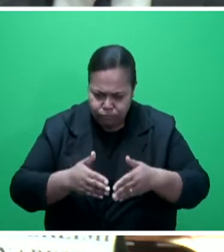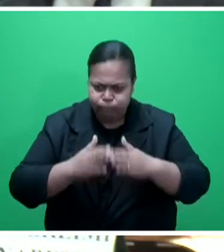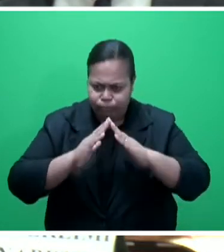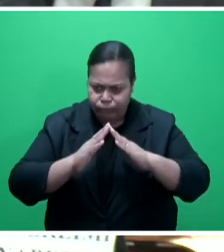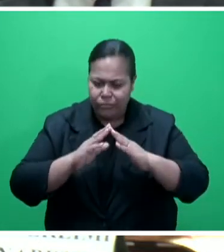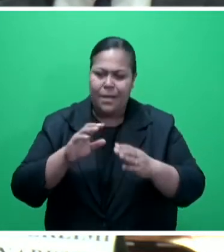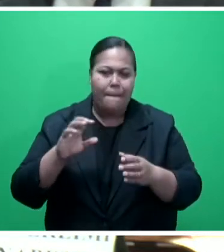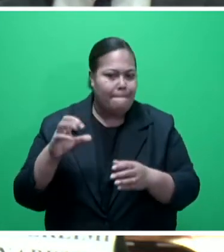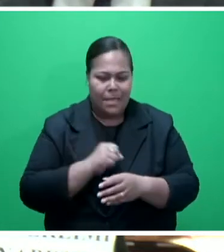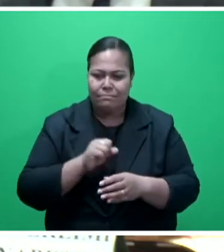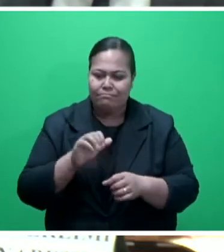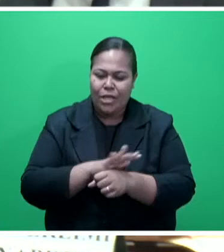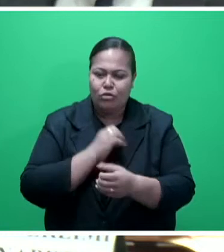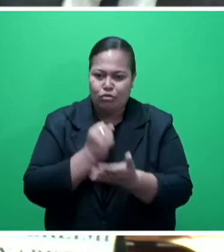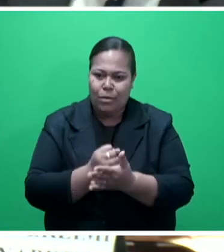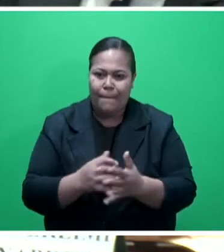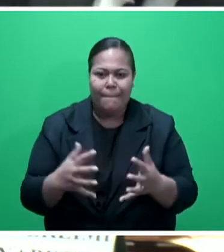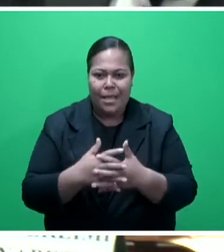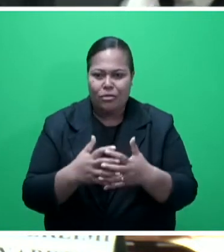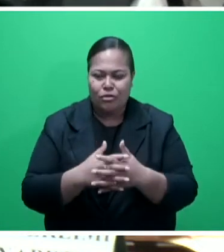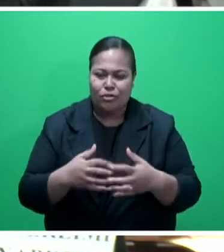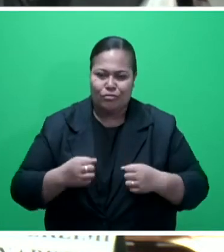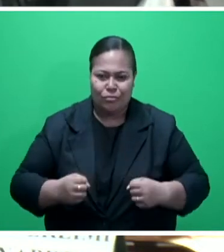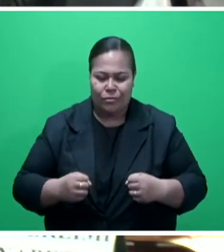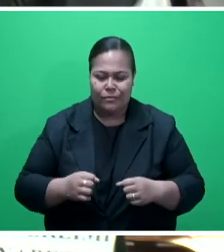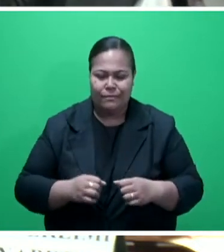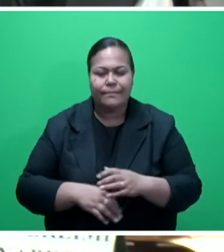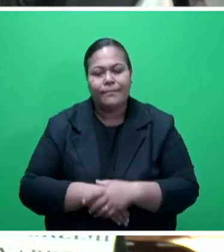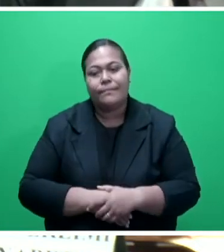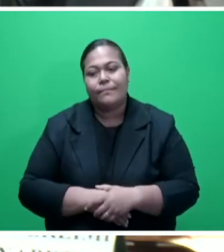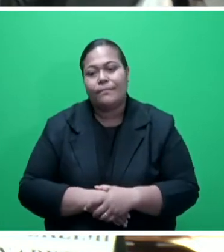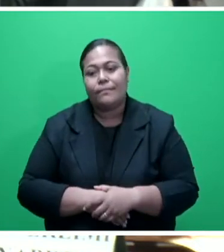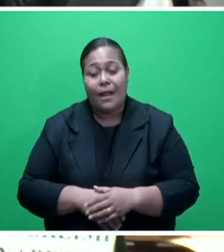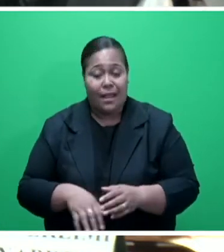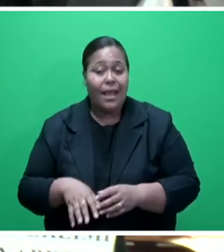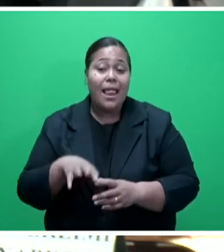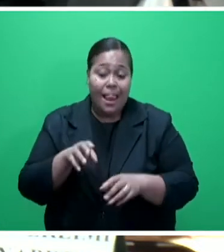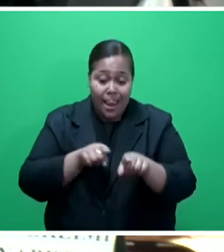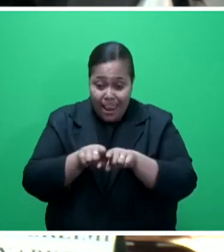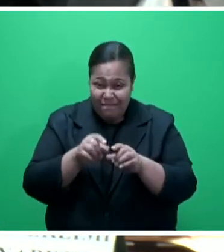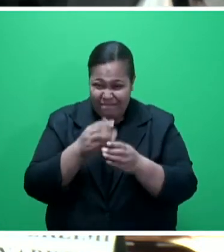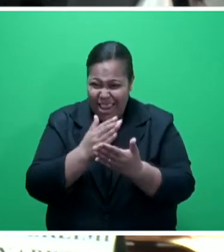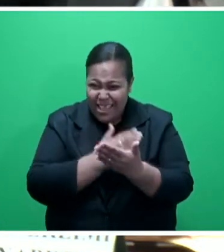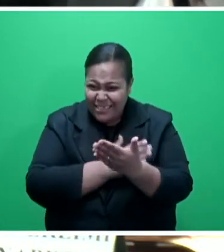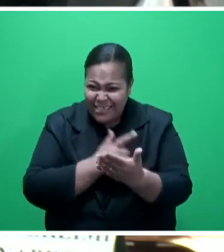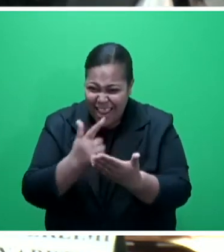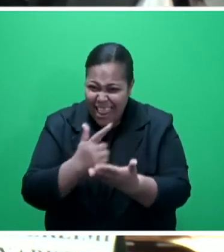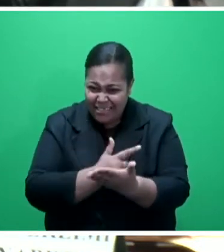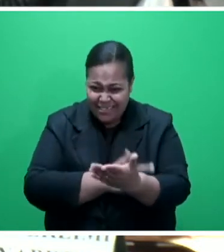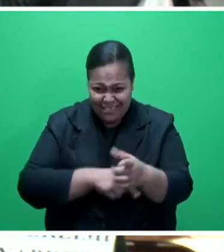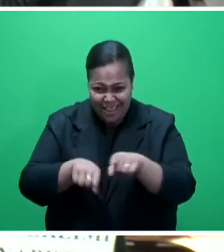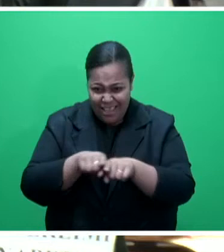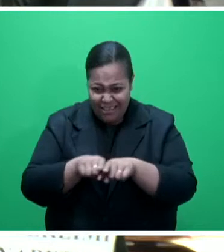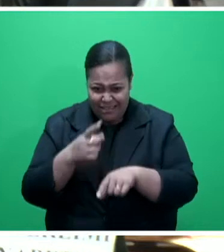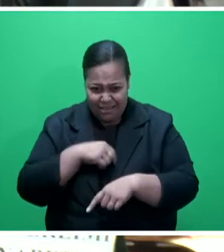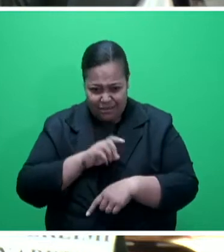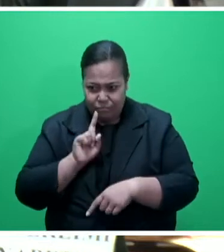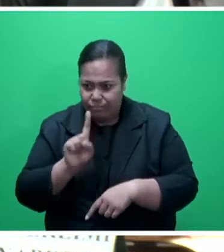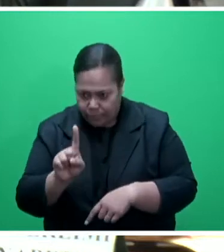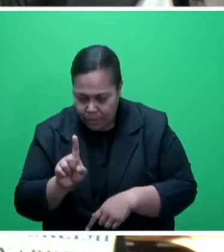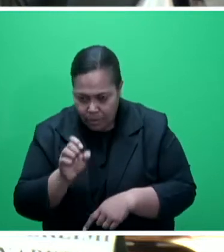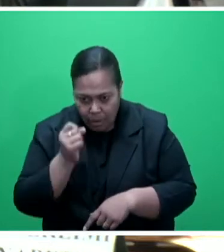the affected communities. A few lessons learned, Mr. Speaker, sir. TC Herald has been